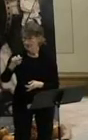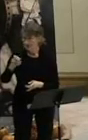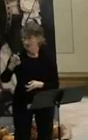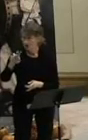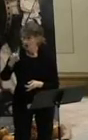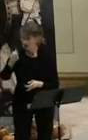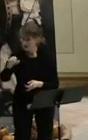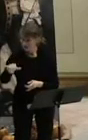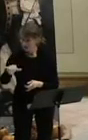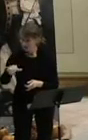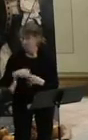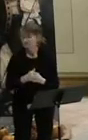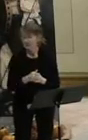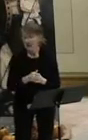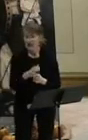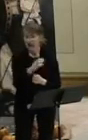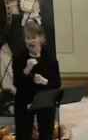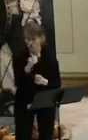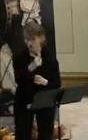today.